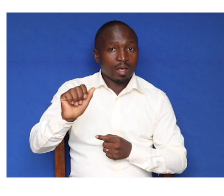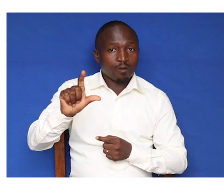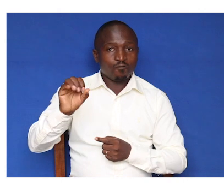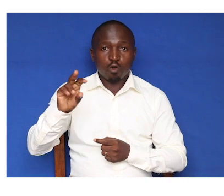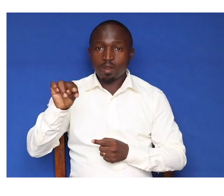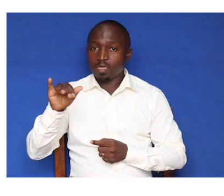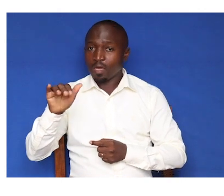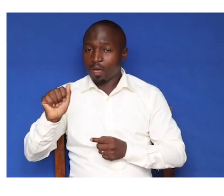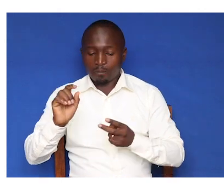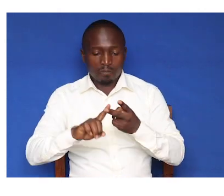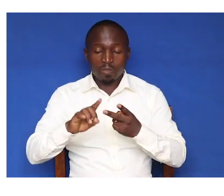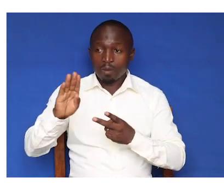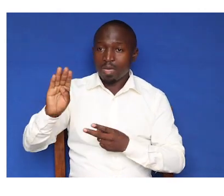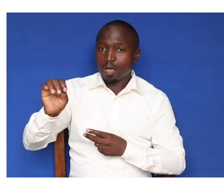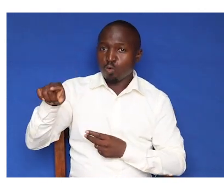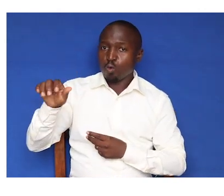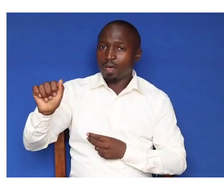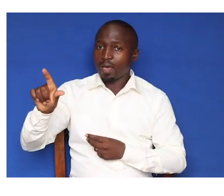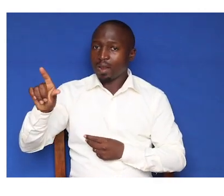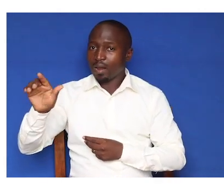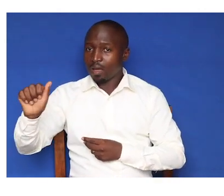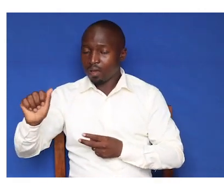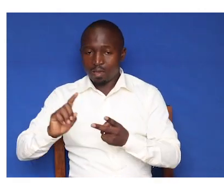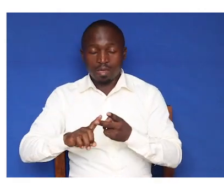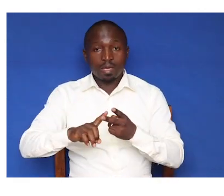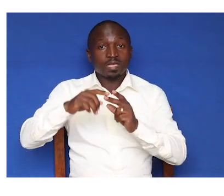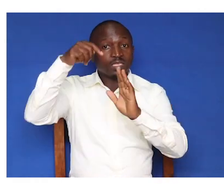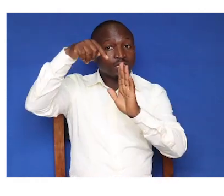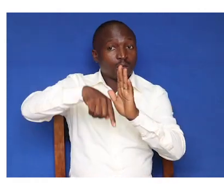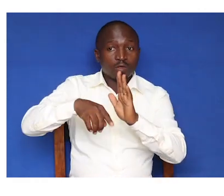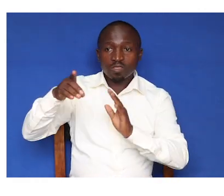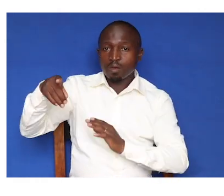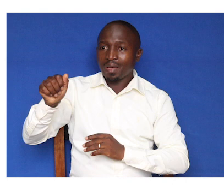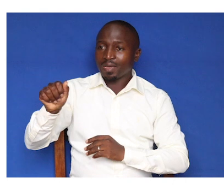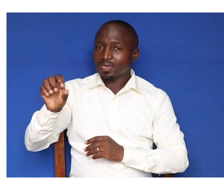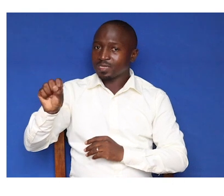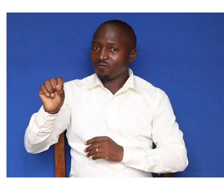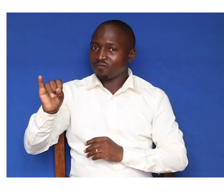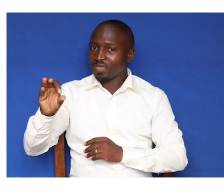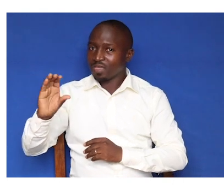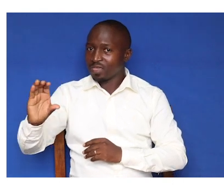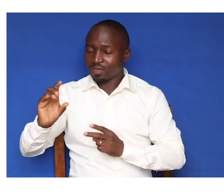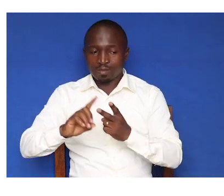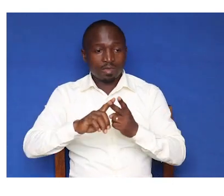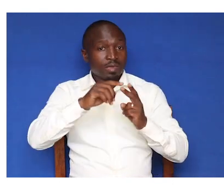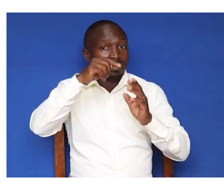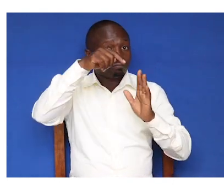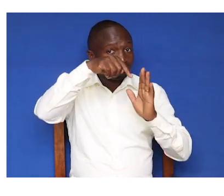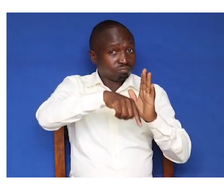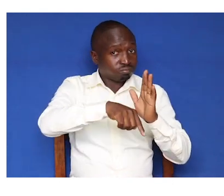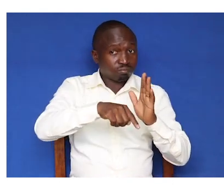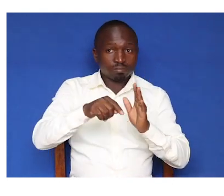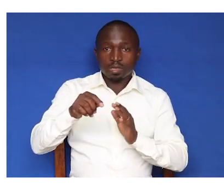Drift, Benguela, Canaries, South Pacific Current, South Atlantic